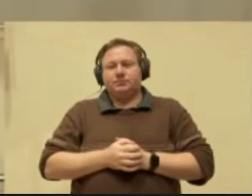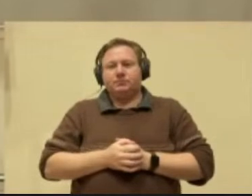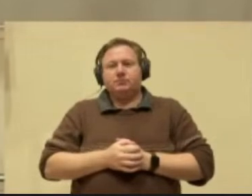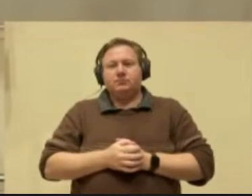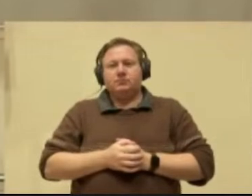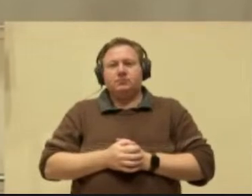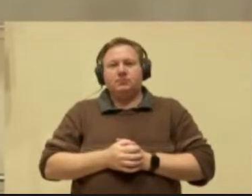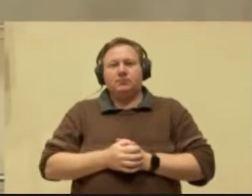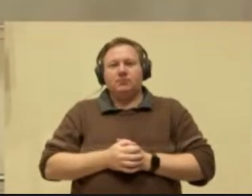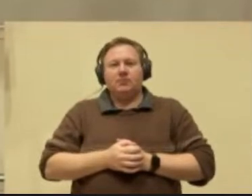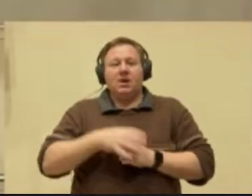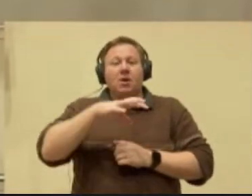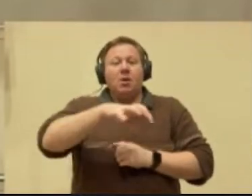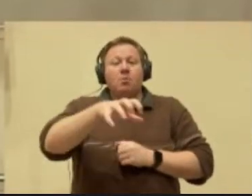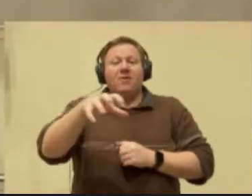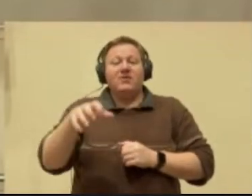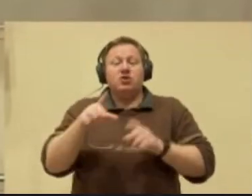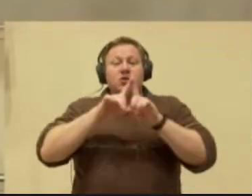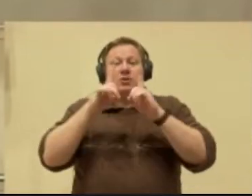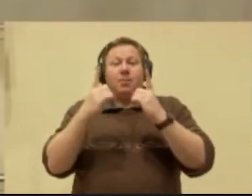provincial departments